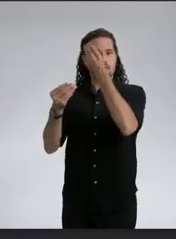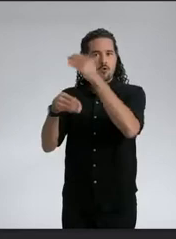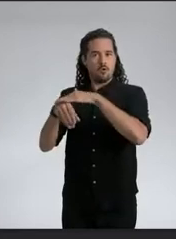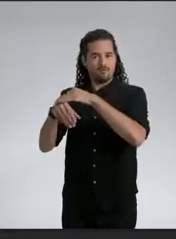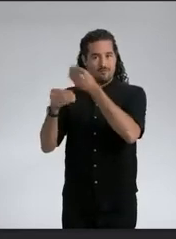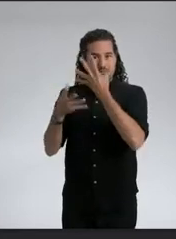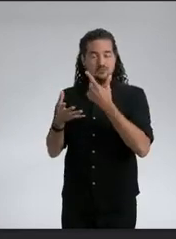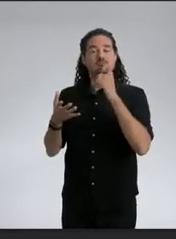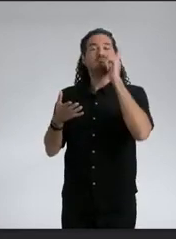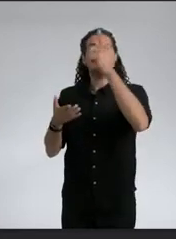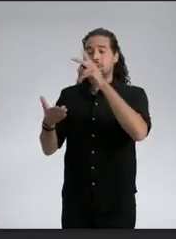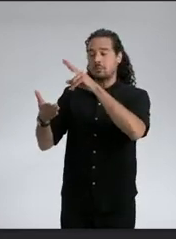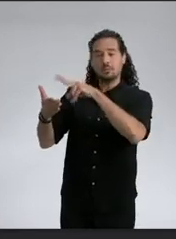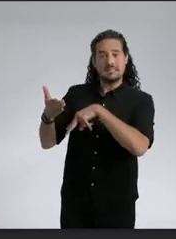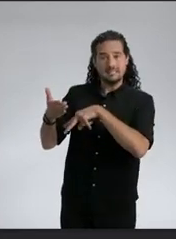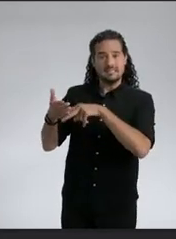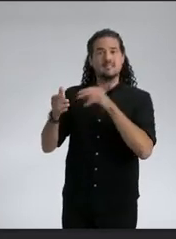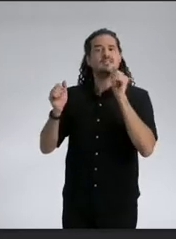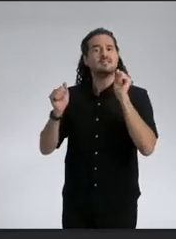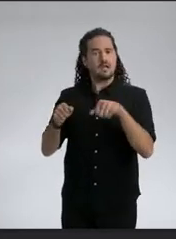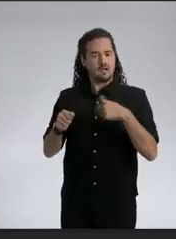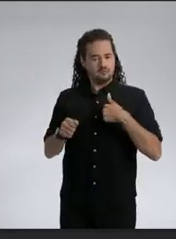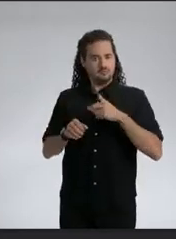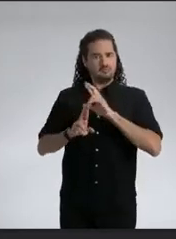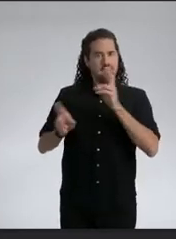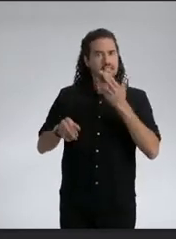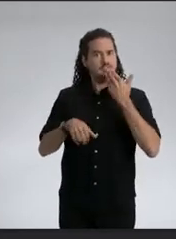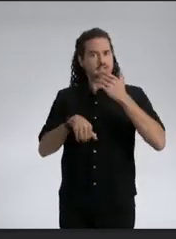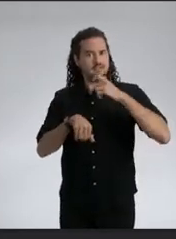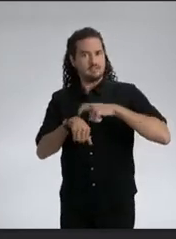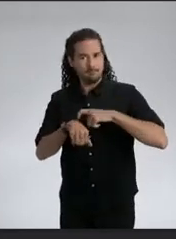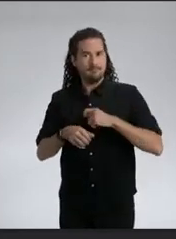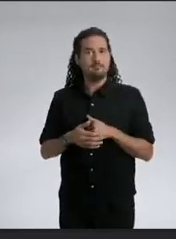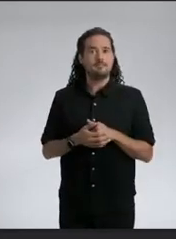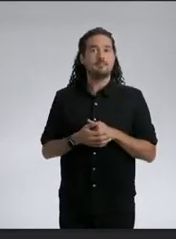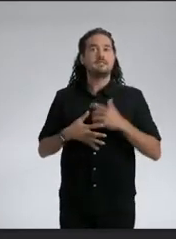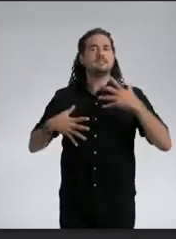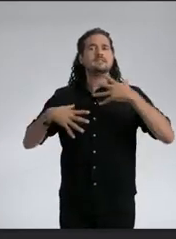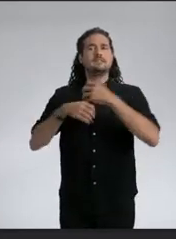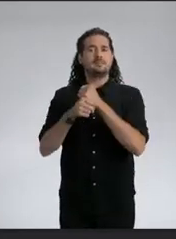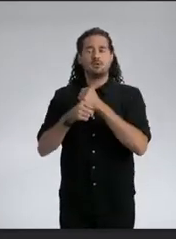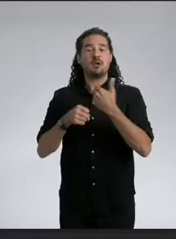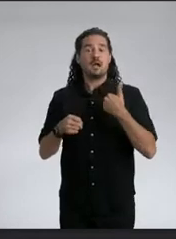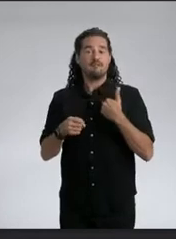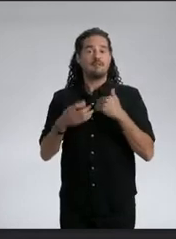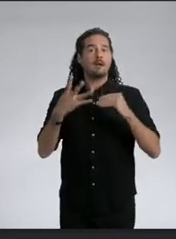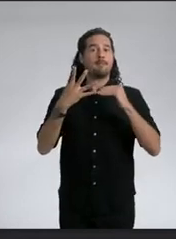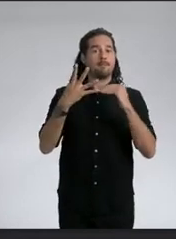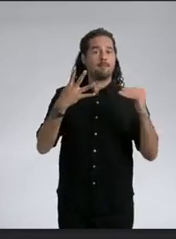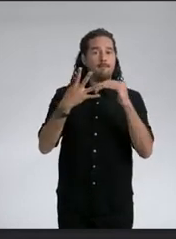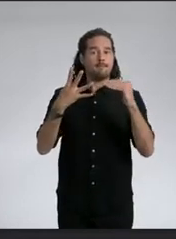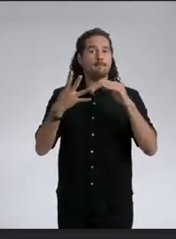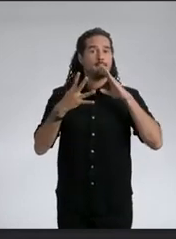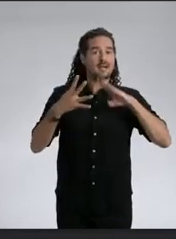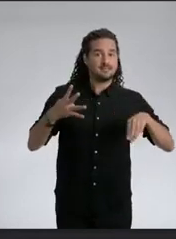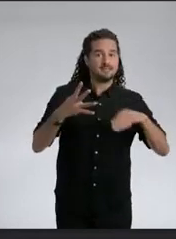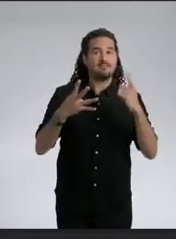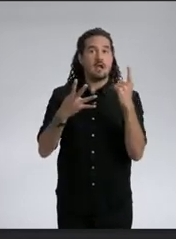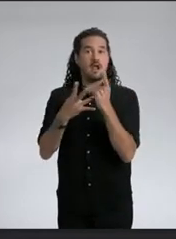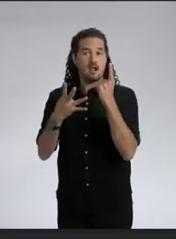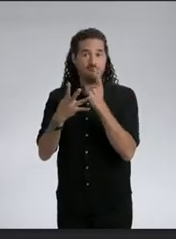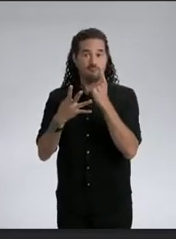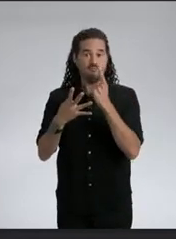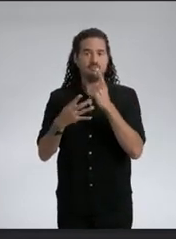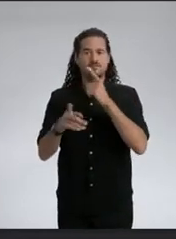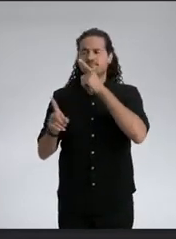quickly catch up when it's best for them. The summary bundles passive and active notifications from user-selected apps and presents